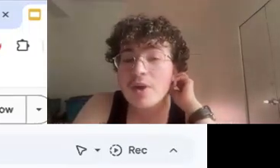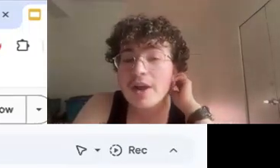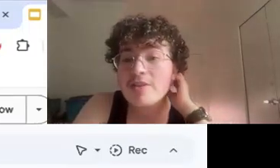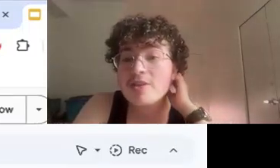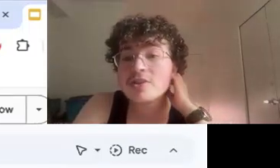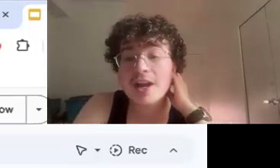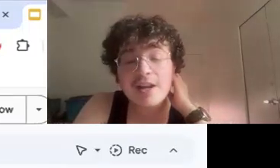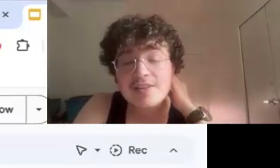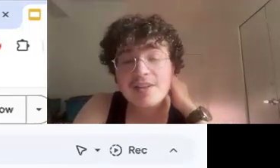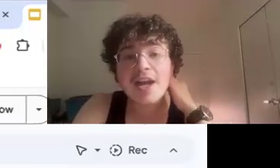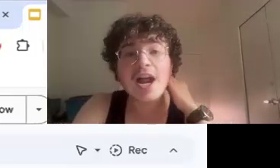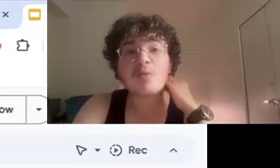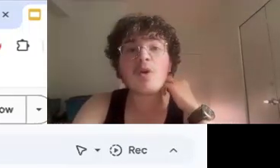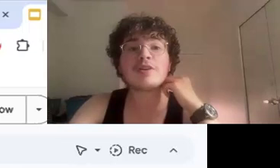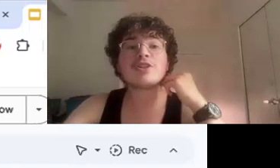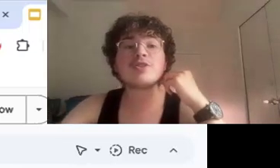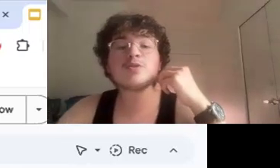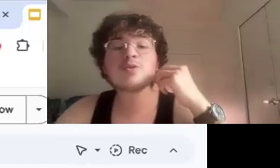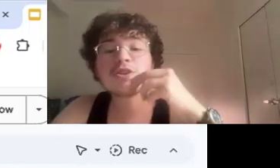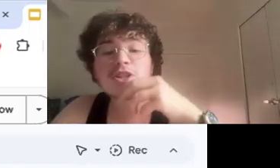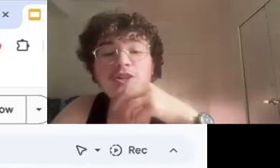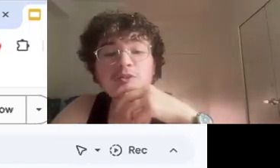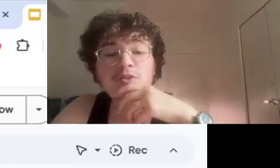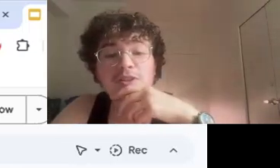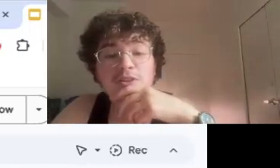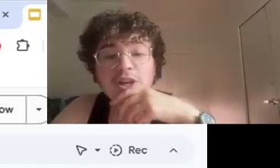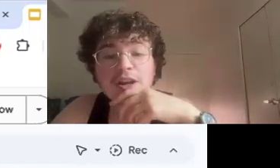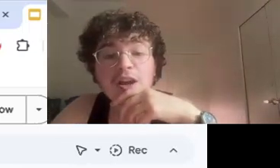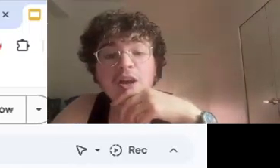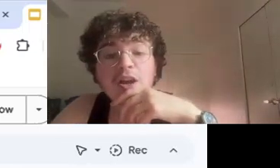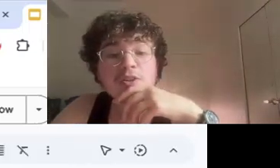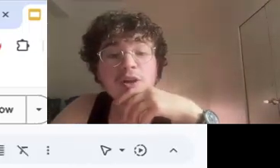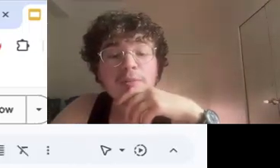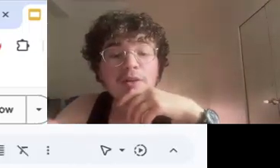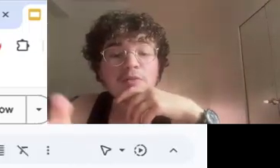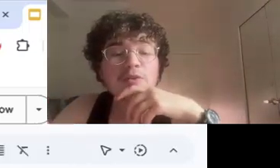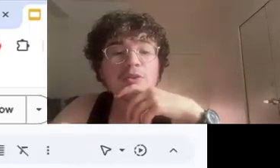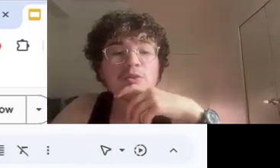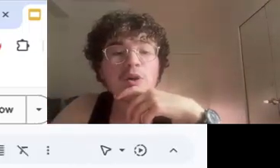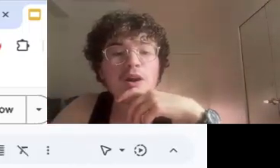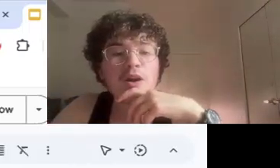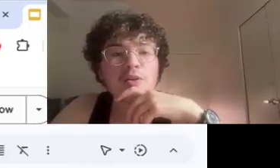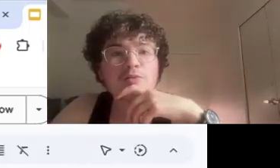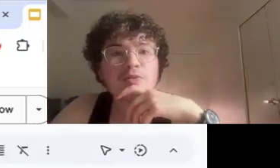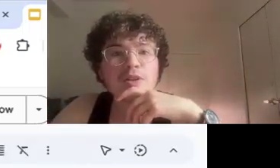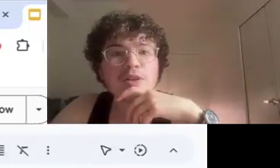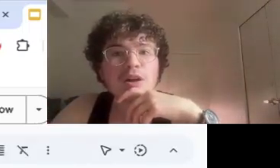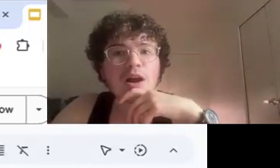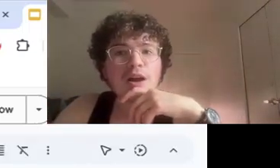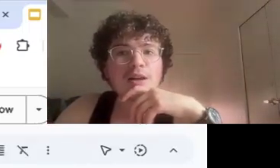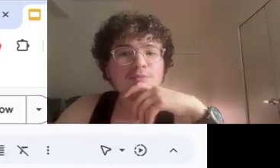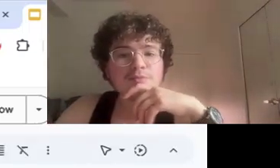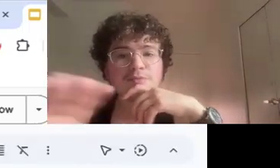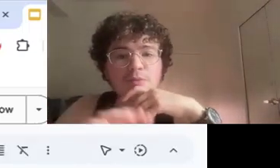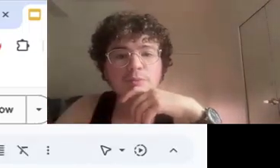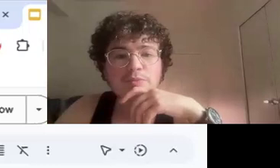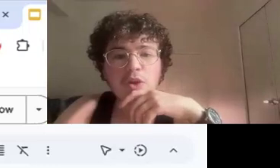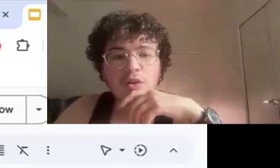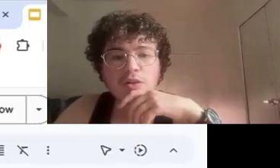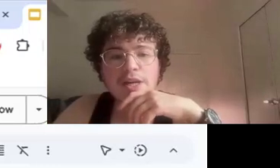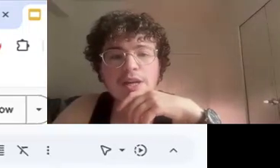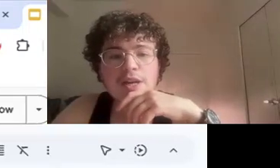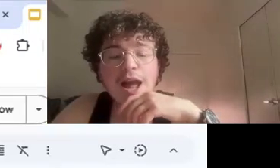what they called it, or if you had spent time in multi-year or indefinite commitment. And this allowed for people to be entangled